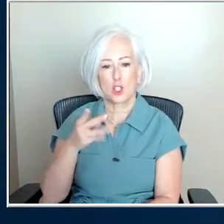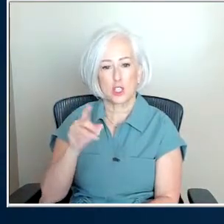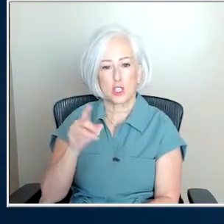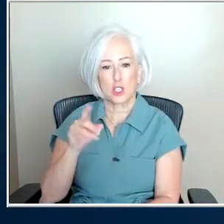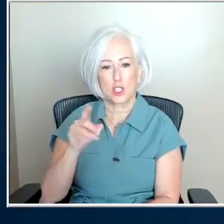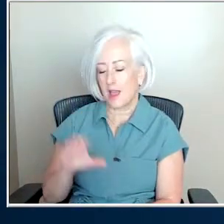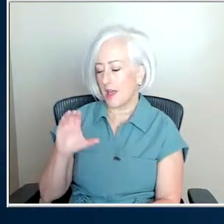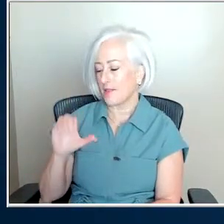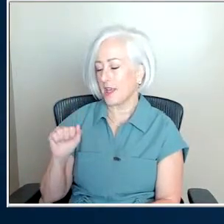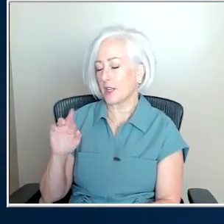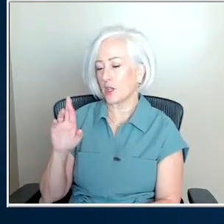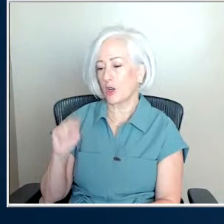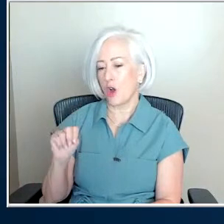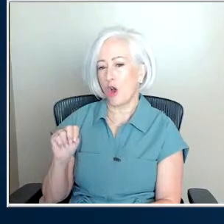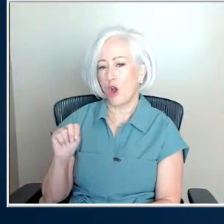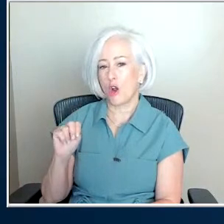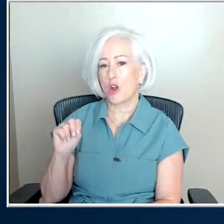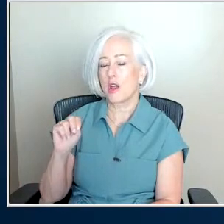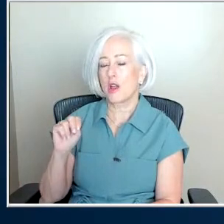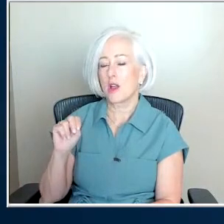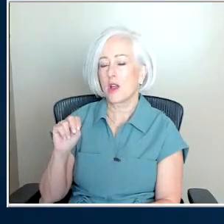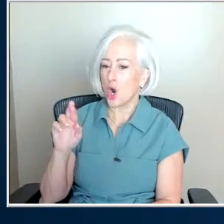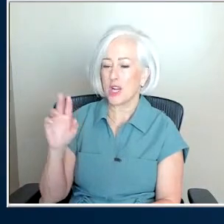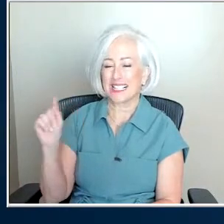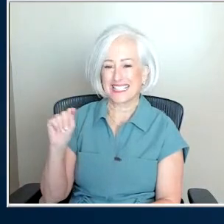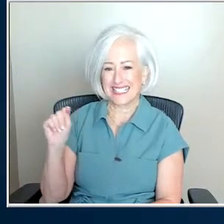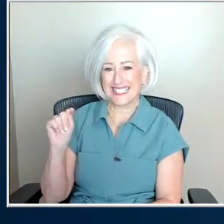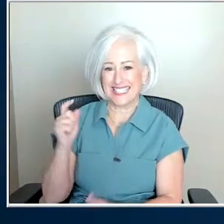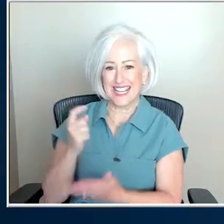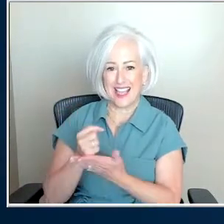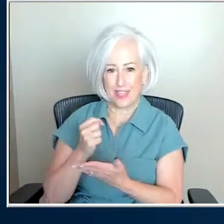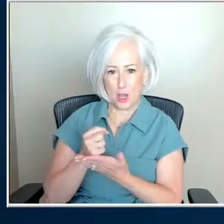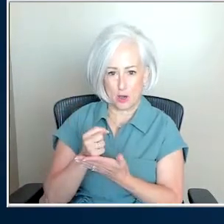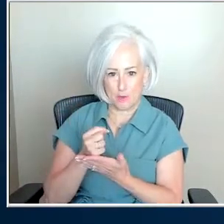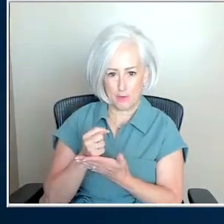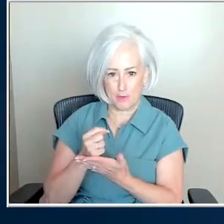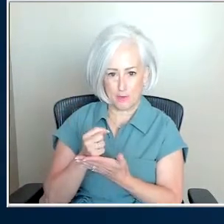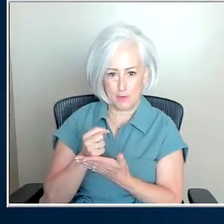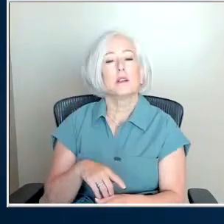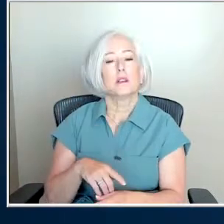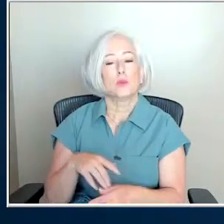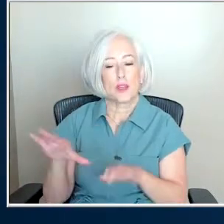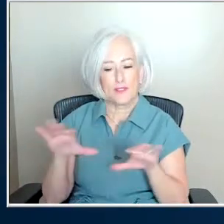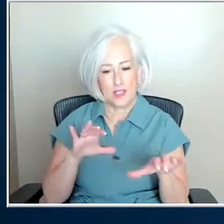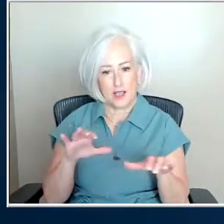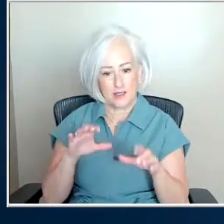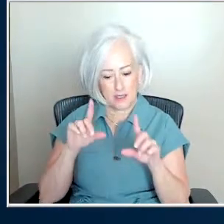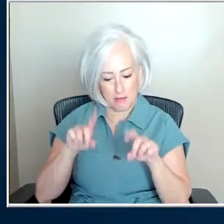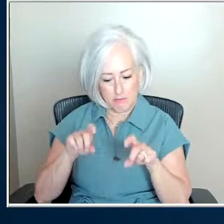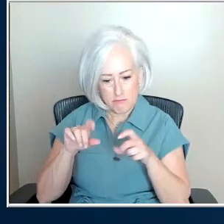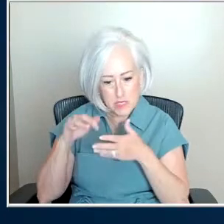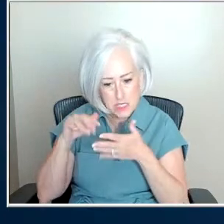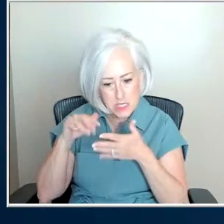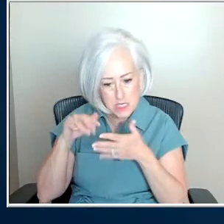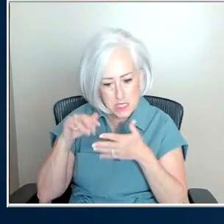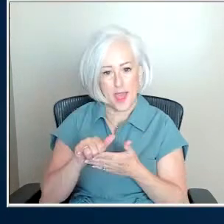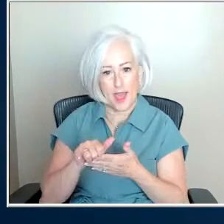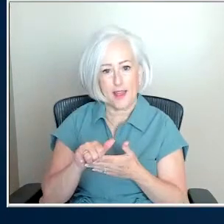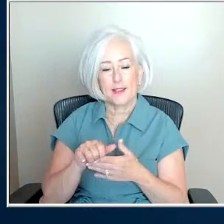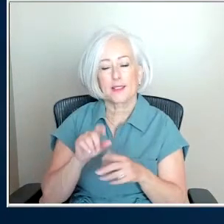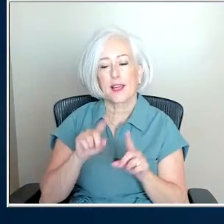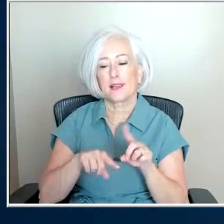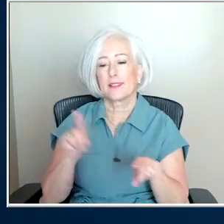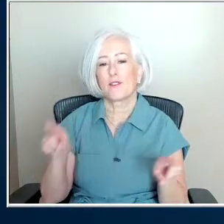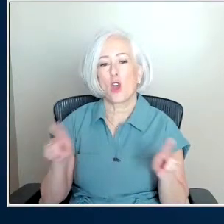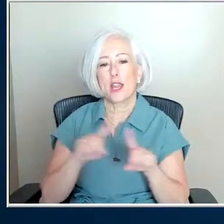definitely a lot of progress going on in clinical trials for CAR T and Hodgkin's and other B-cell lymphomas. And this has